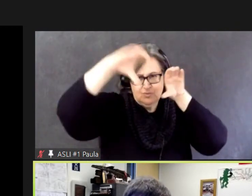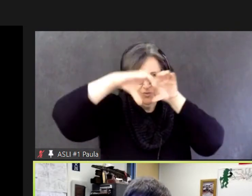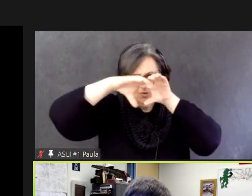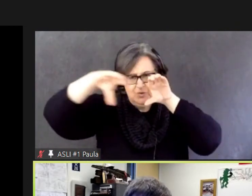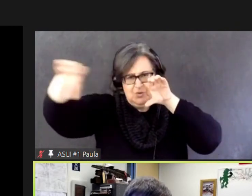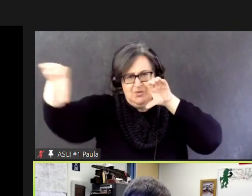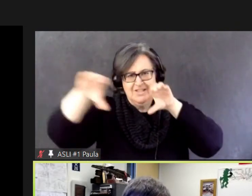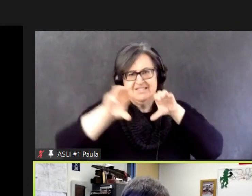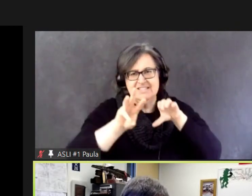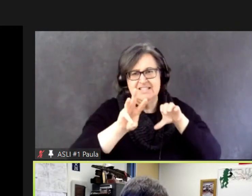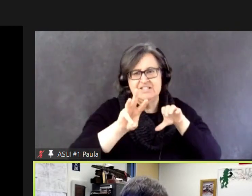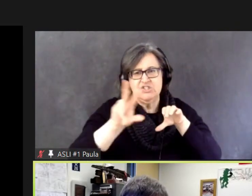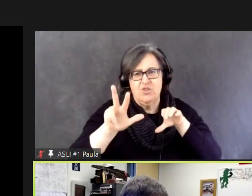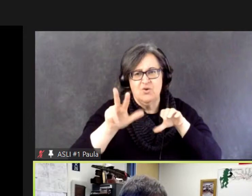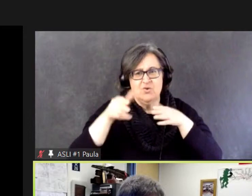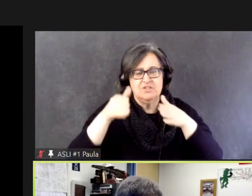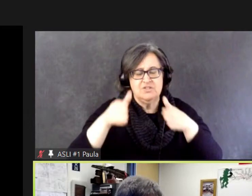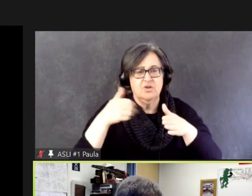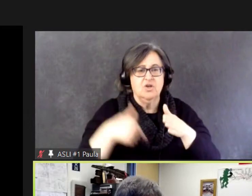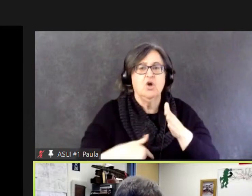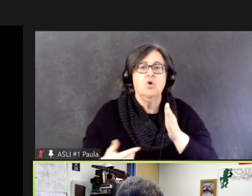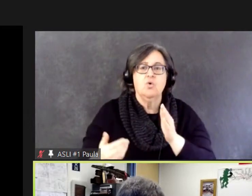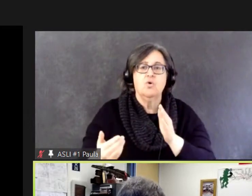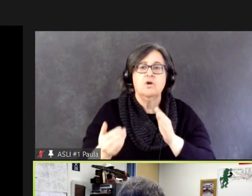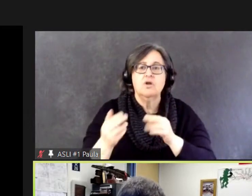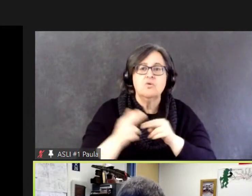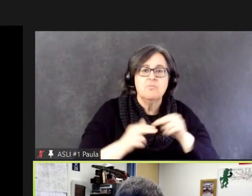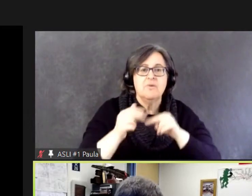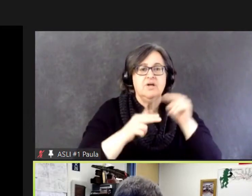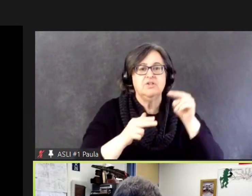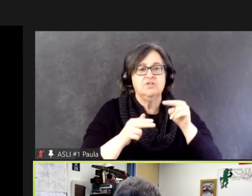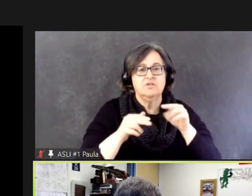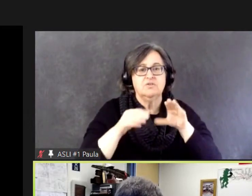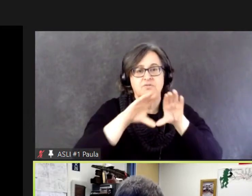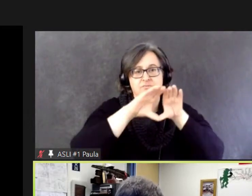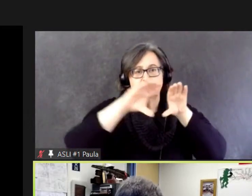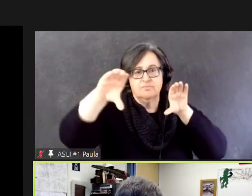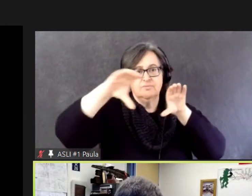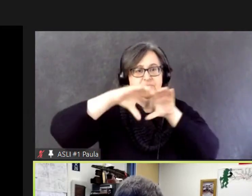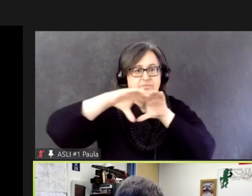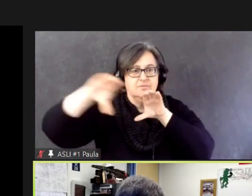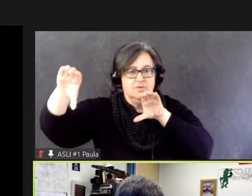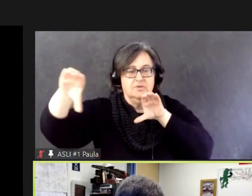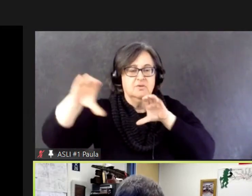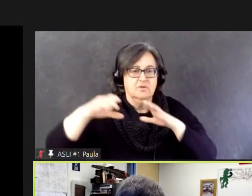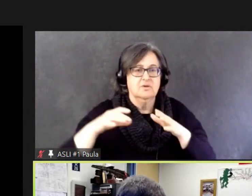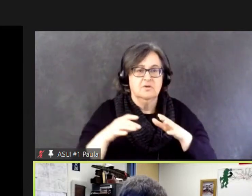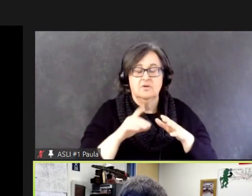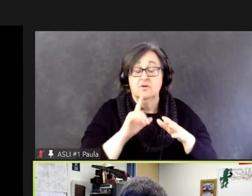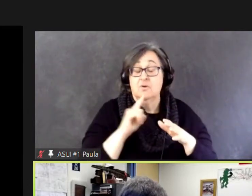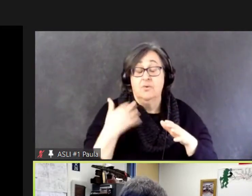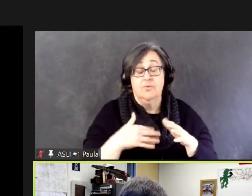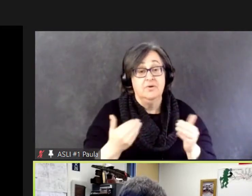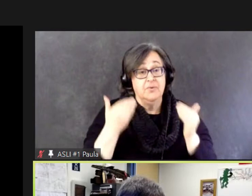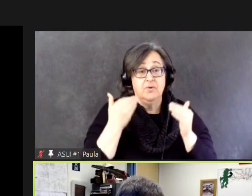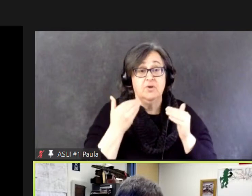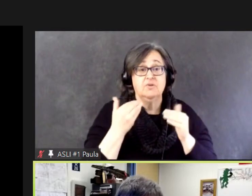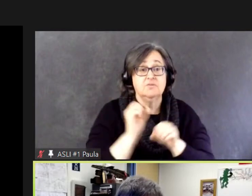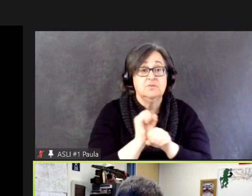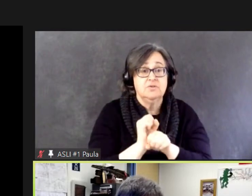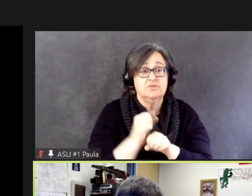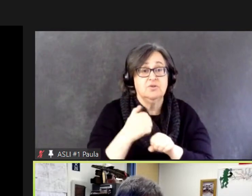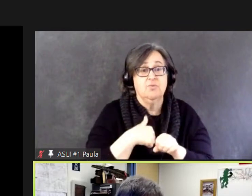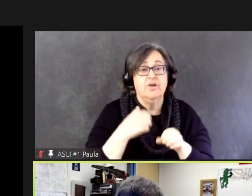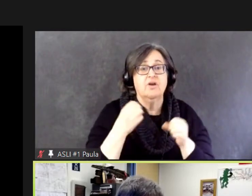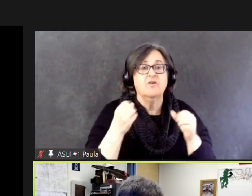63rd Street, and actually rebuilding the flange structures and those cross girders as part of it. It's a pretty daunting effort, and we have a series of line